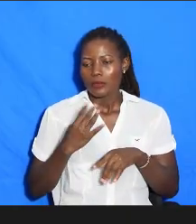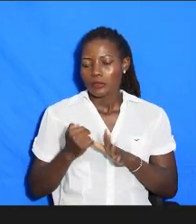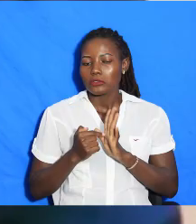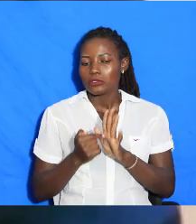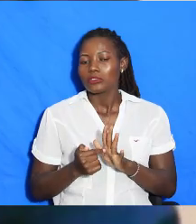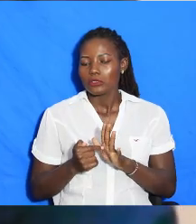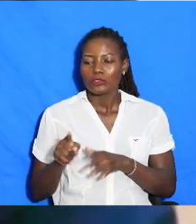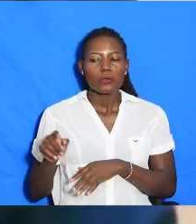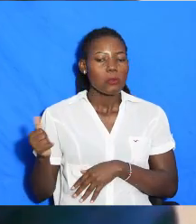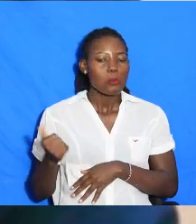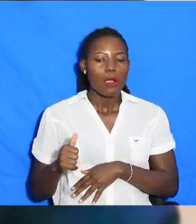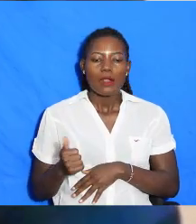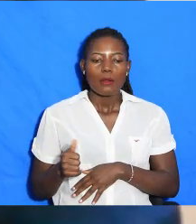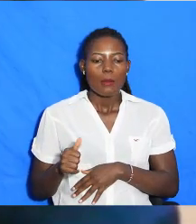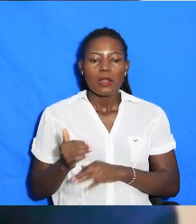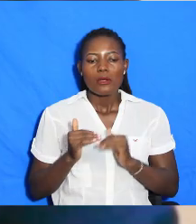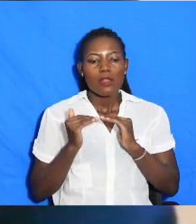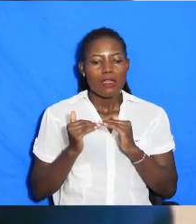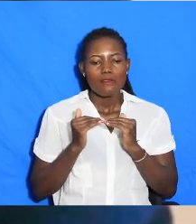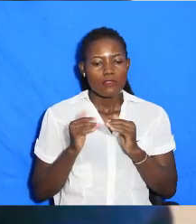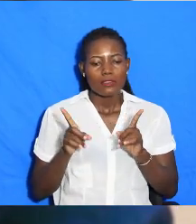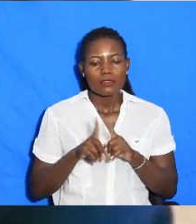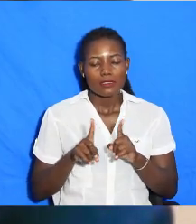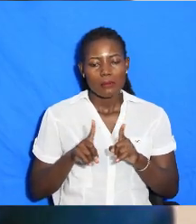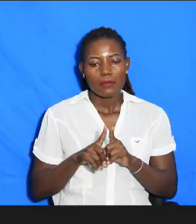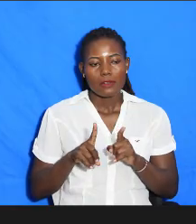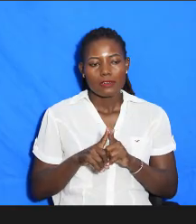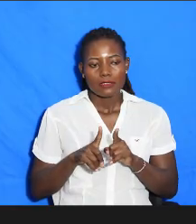are not yet there. You shouldn't even, try.